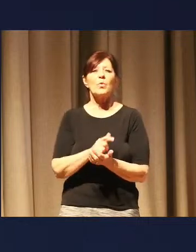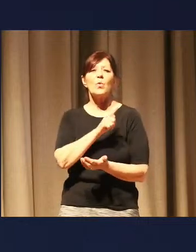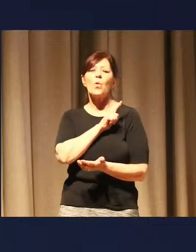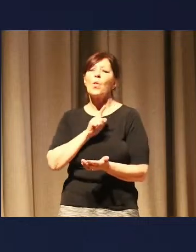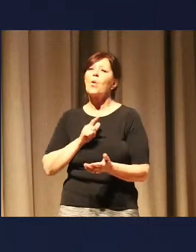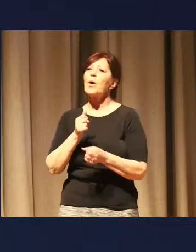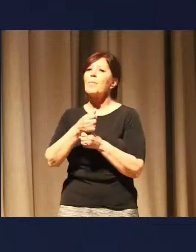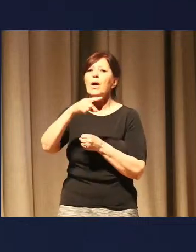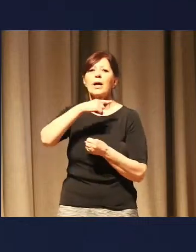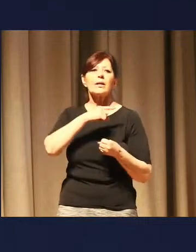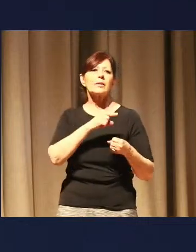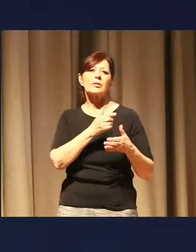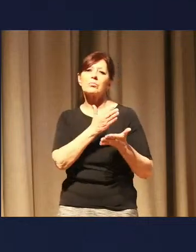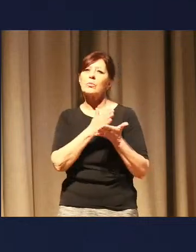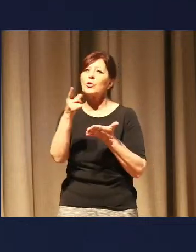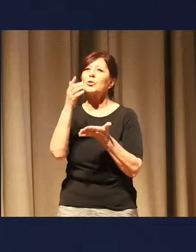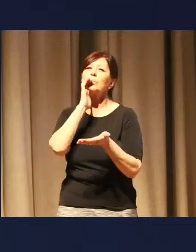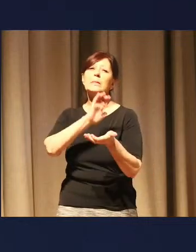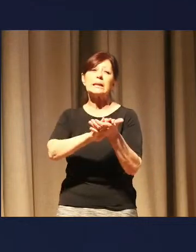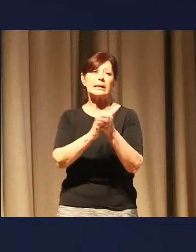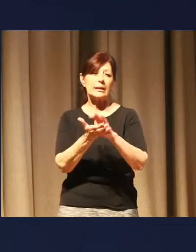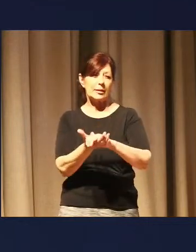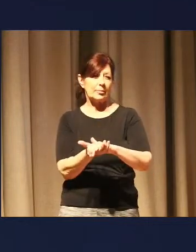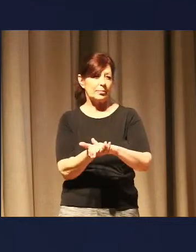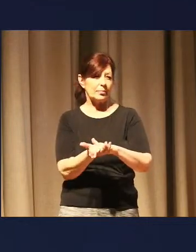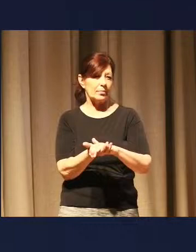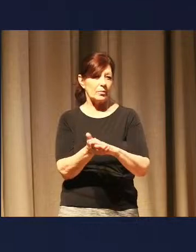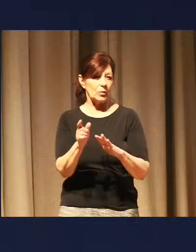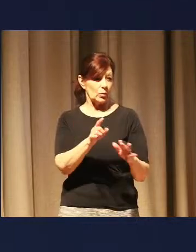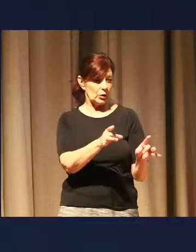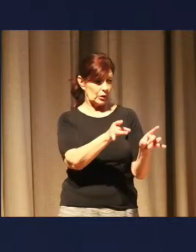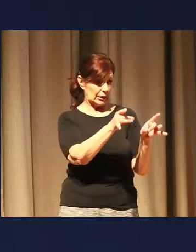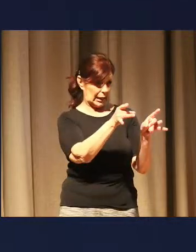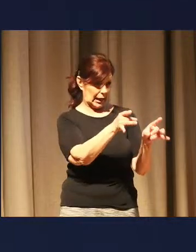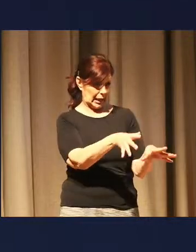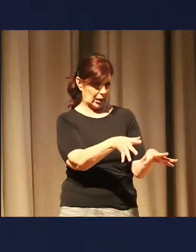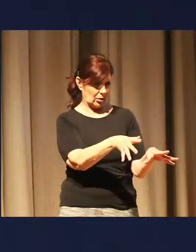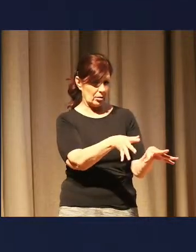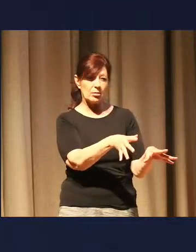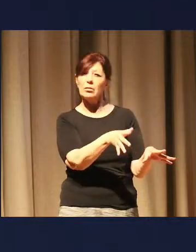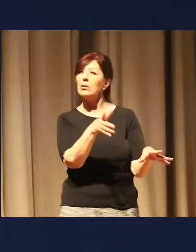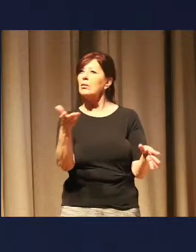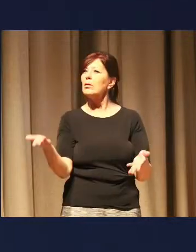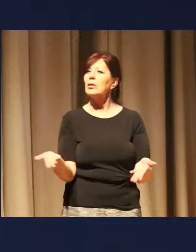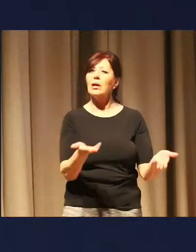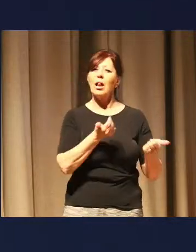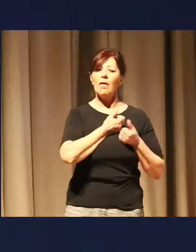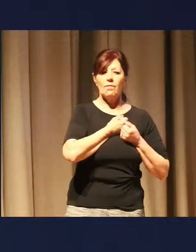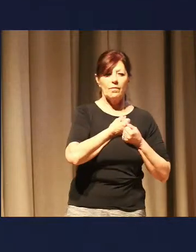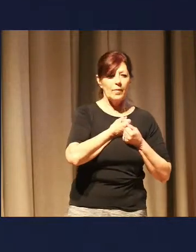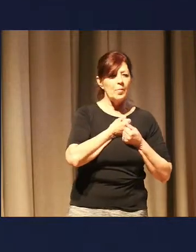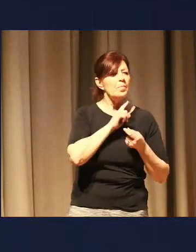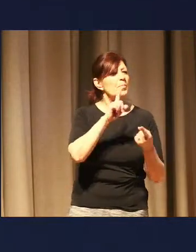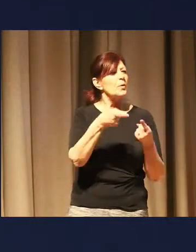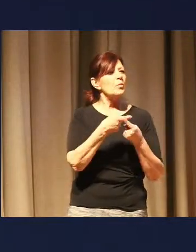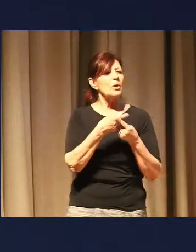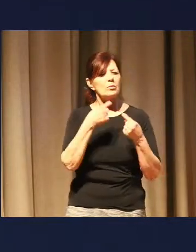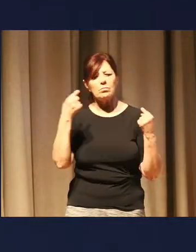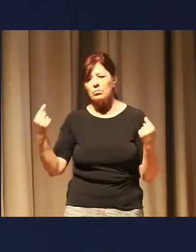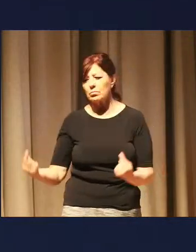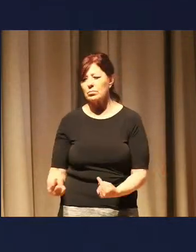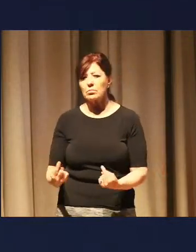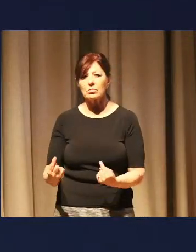us instruments of your peace. Where there's hatred, let us sow love. Where there is